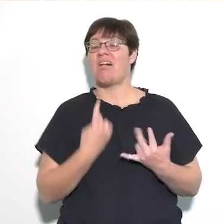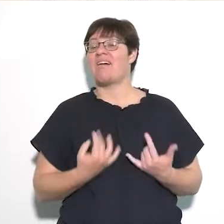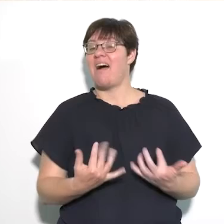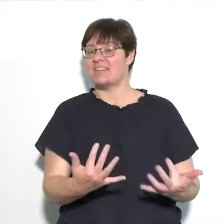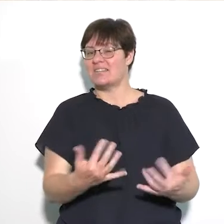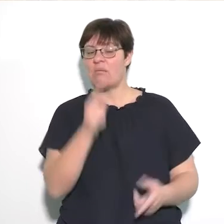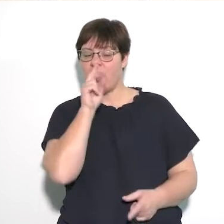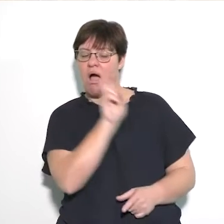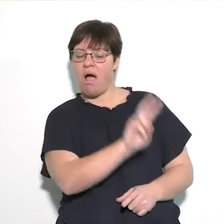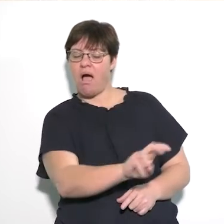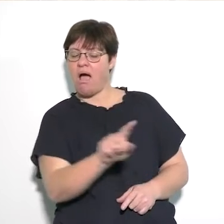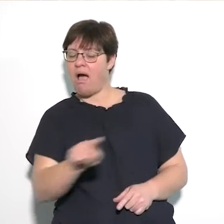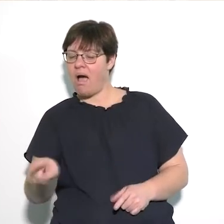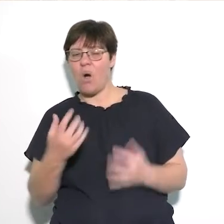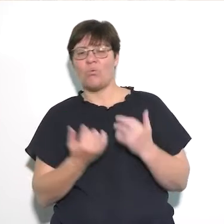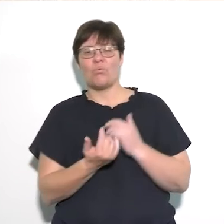where plants grow.